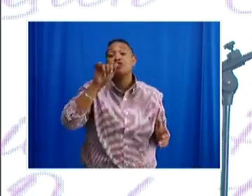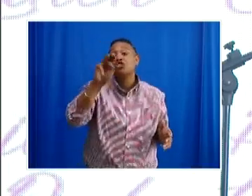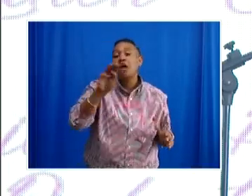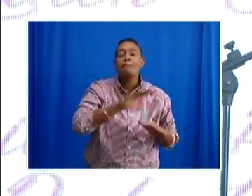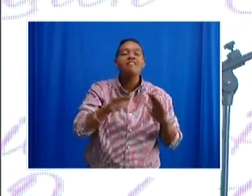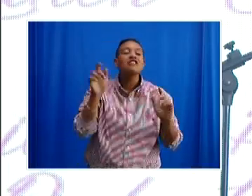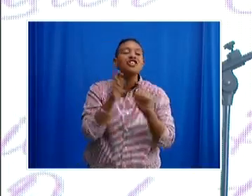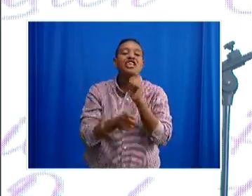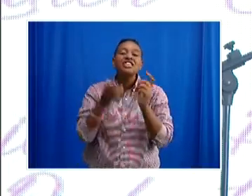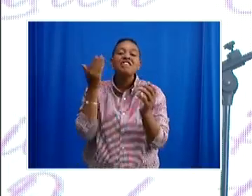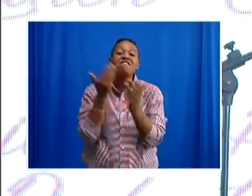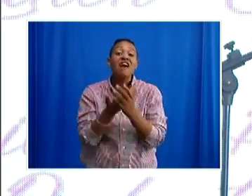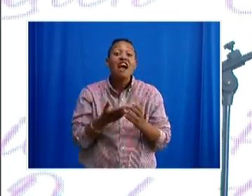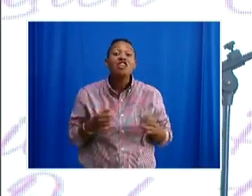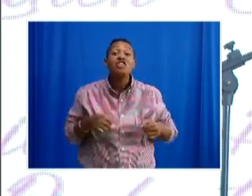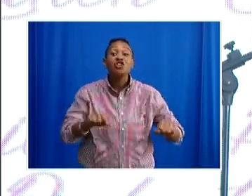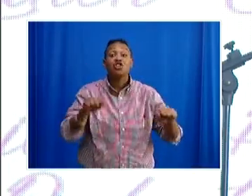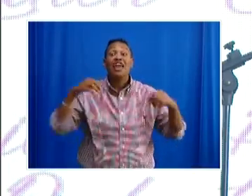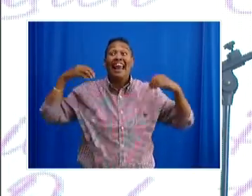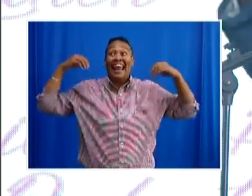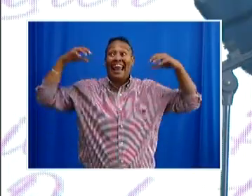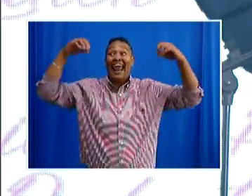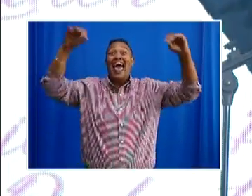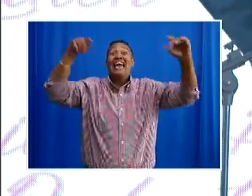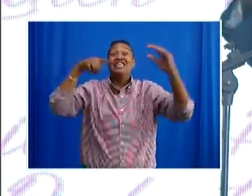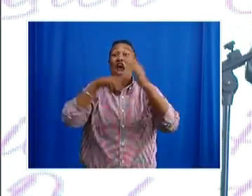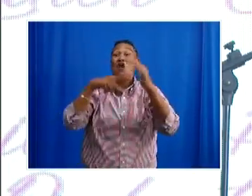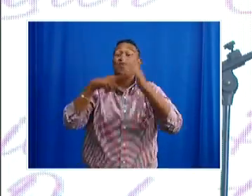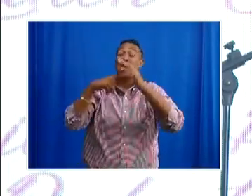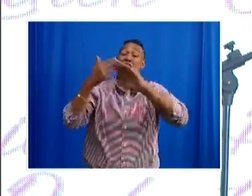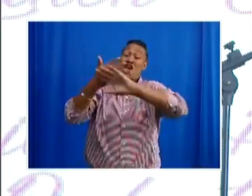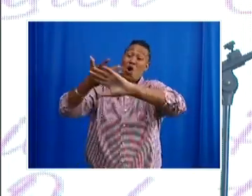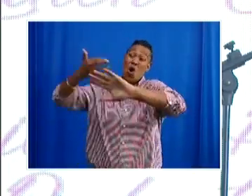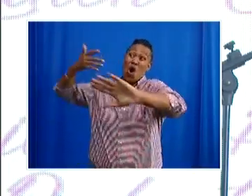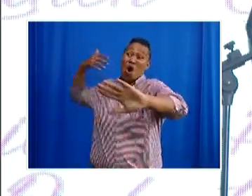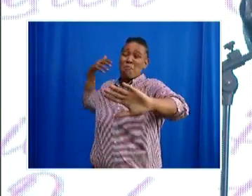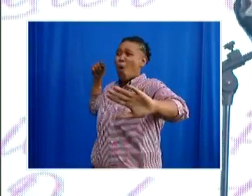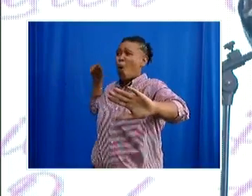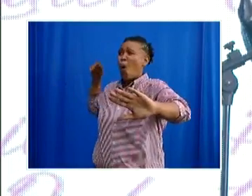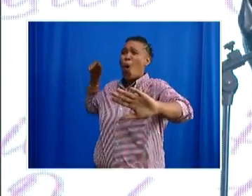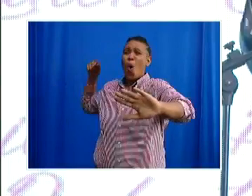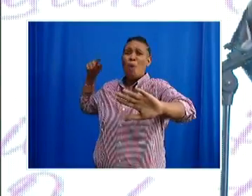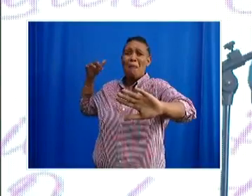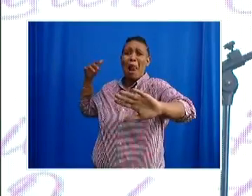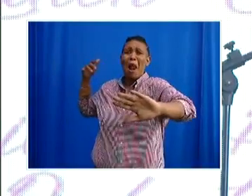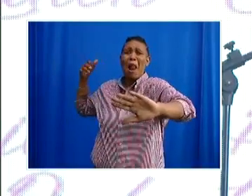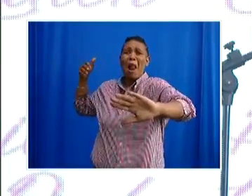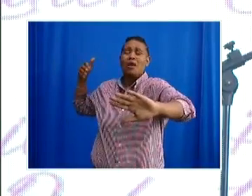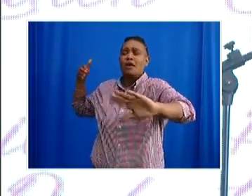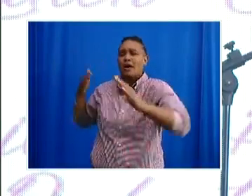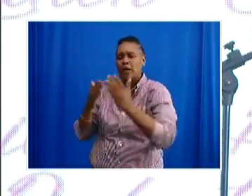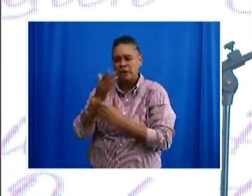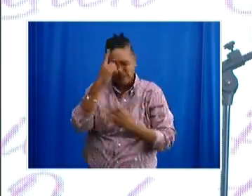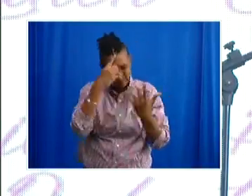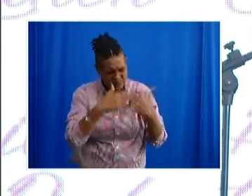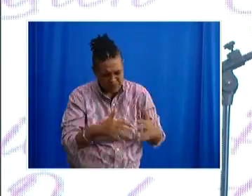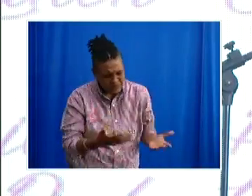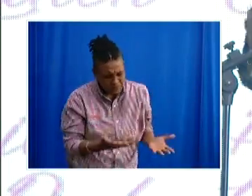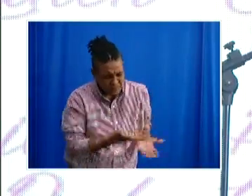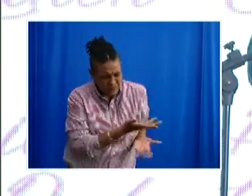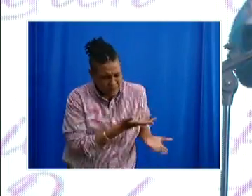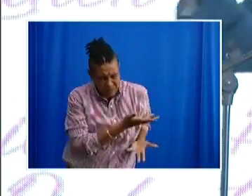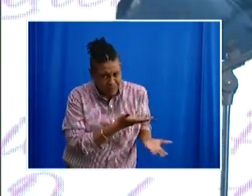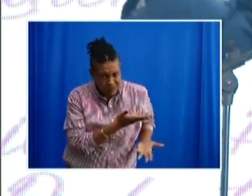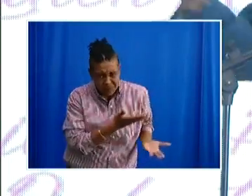fact, streetlight arrears going back for a long time. And through collaboration, there